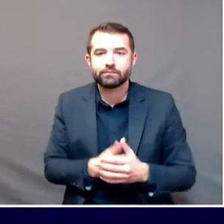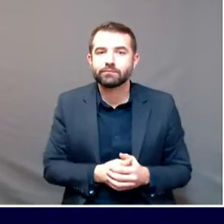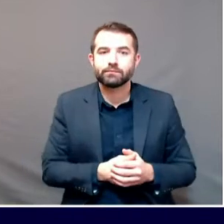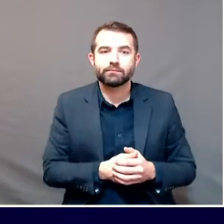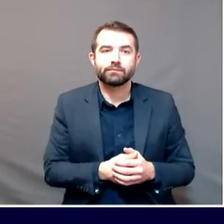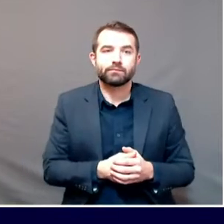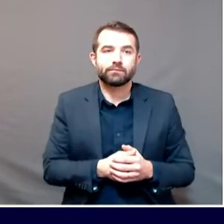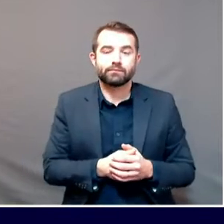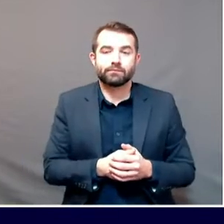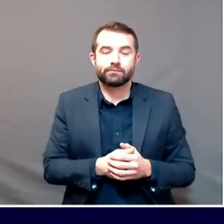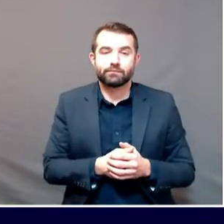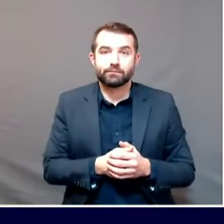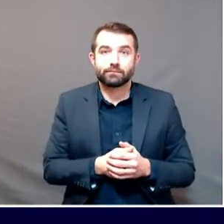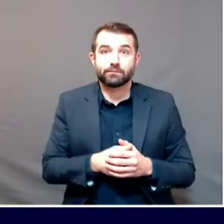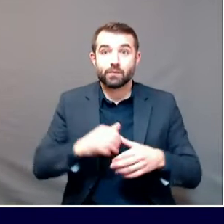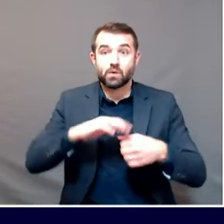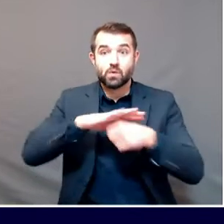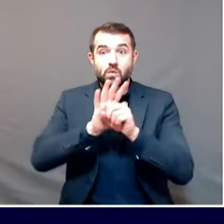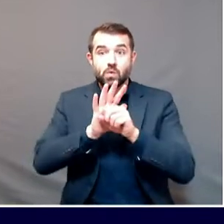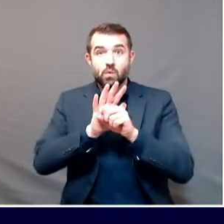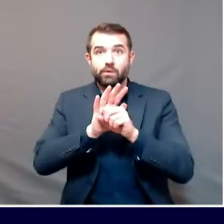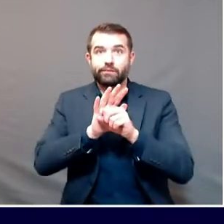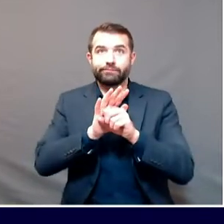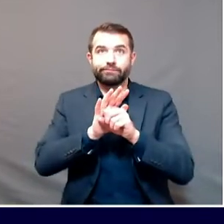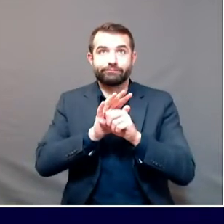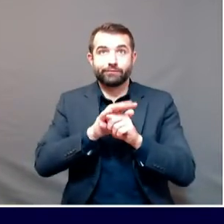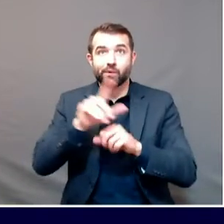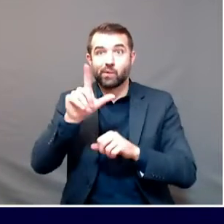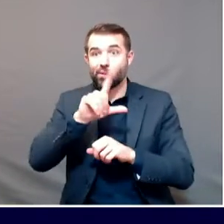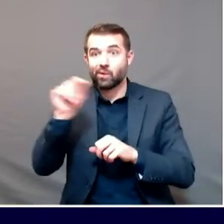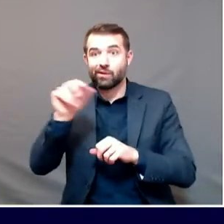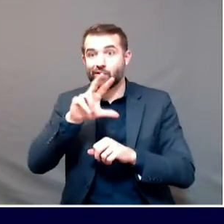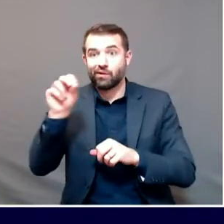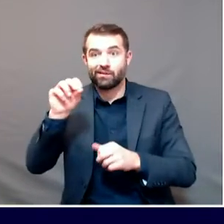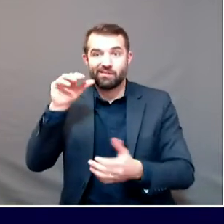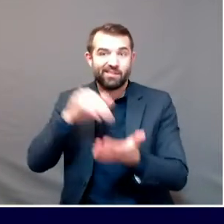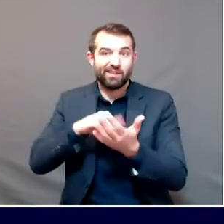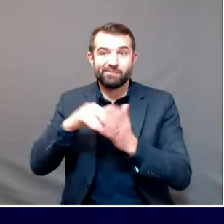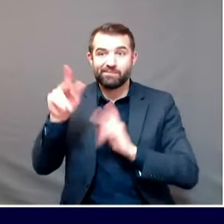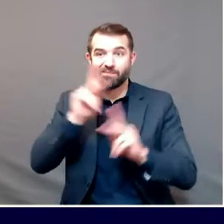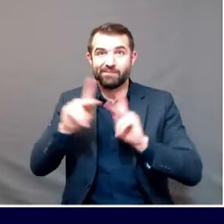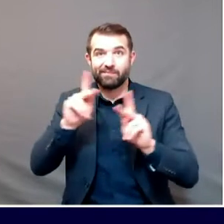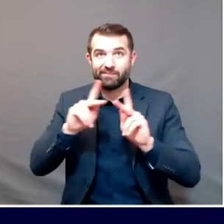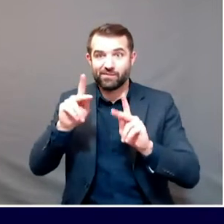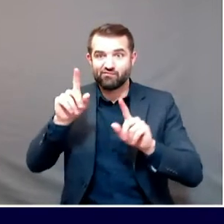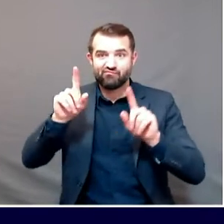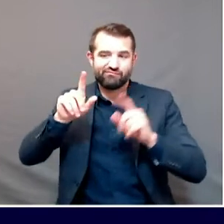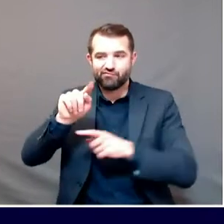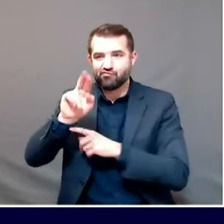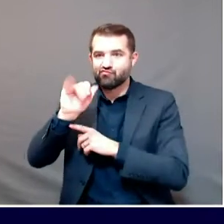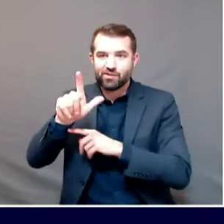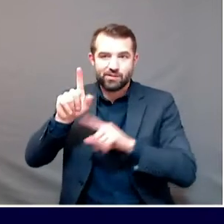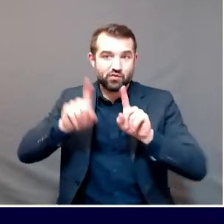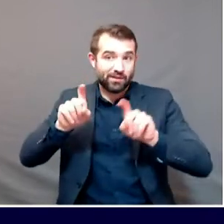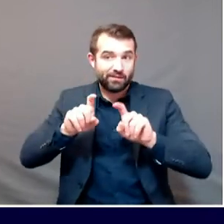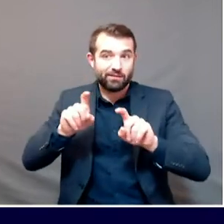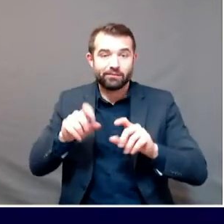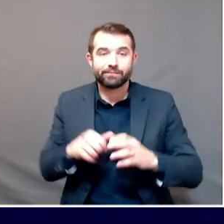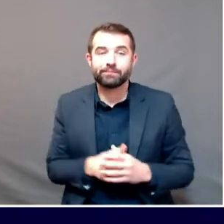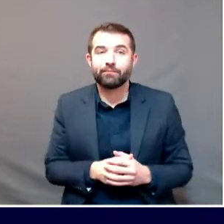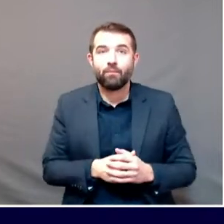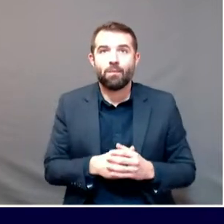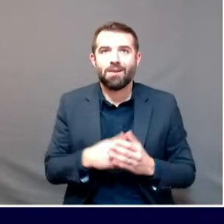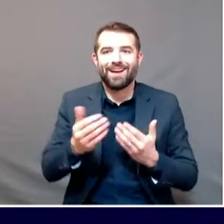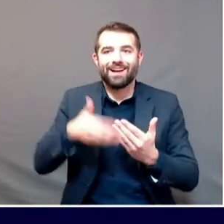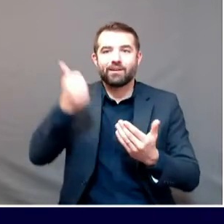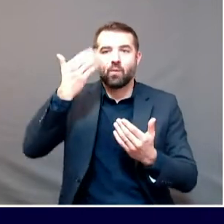rabies. If you wanted to try to get enough people into, or enough animals into a rabies vaccine or rabies